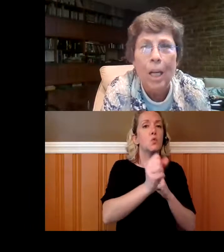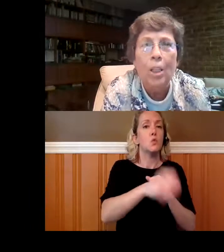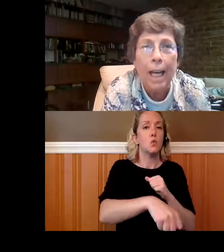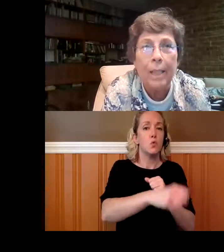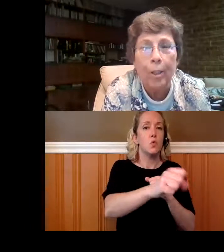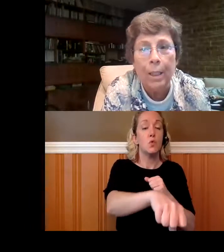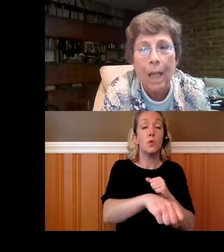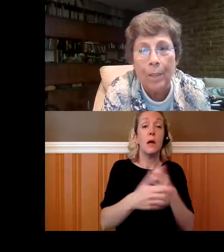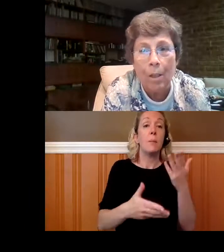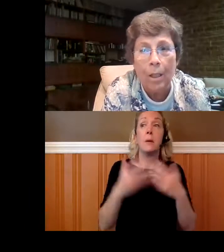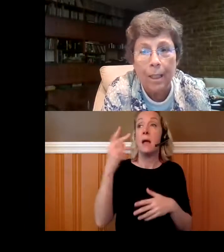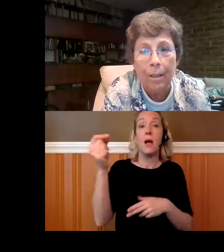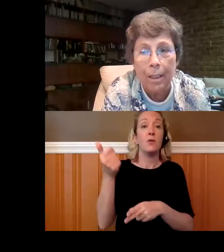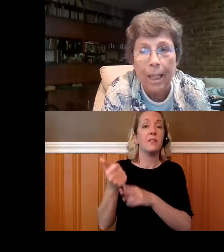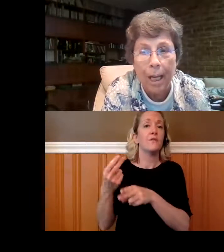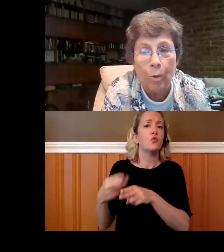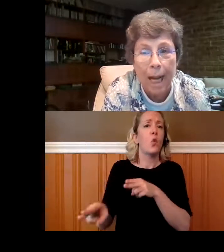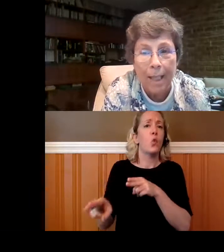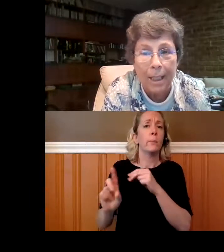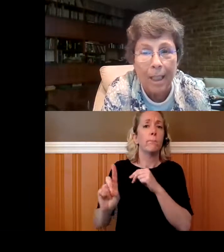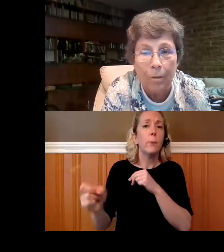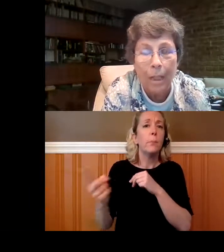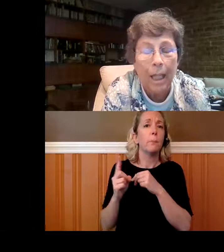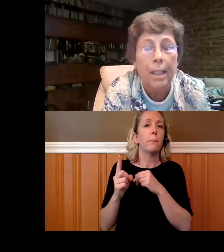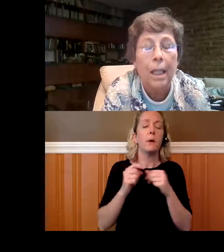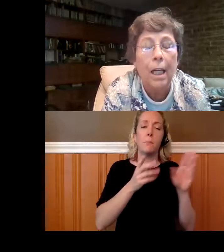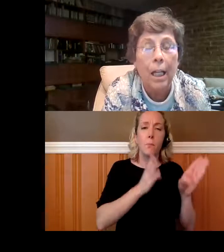It's incredibly important that you do this planning.